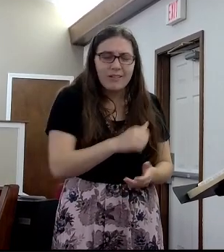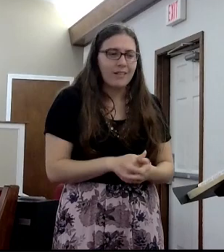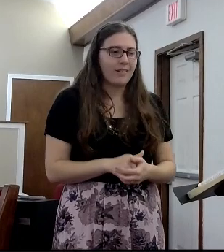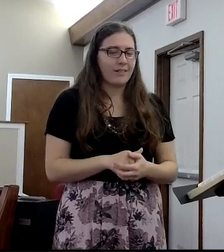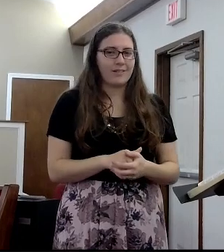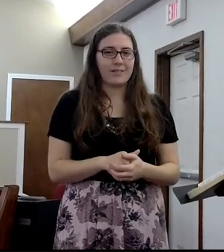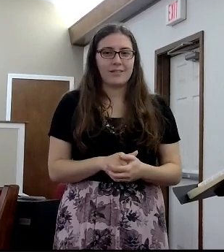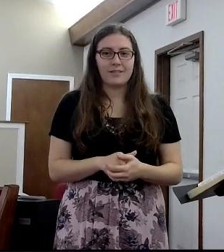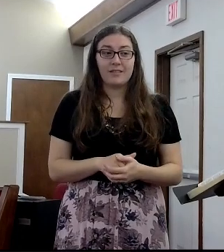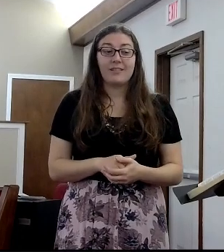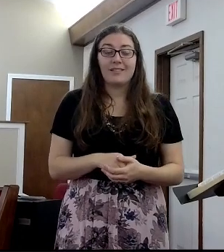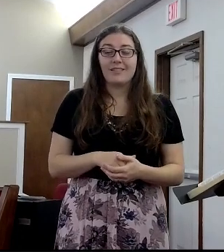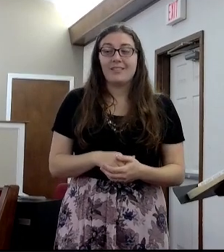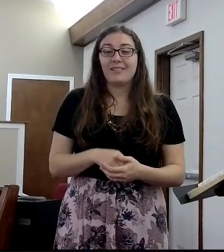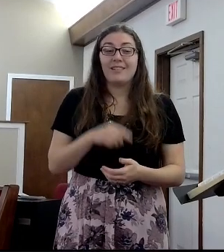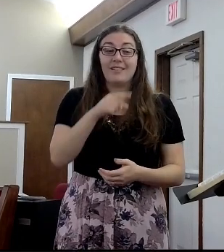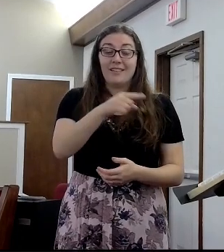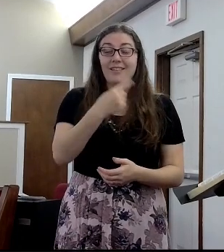art thou?"